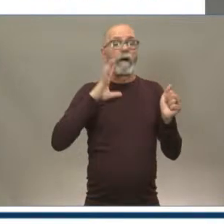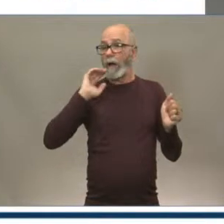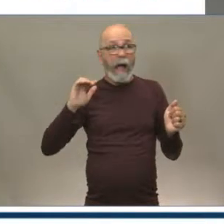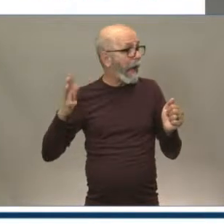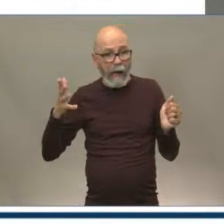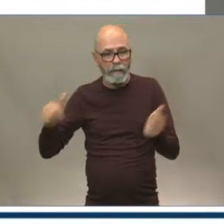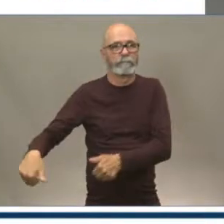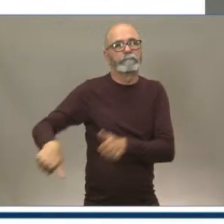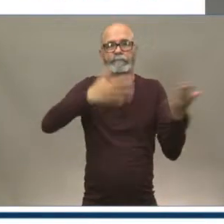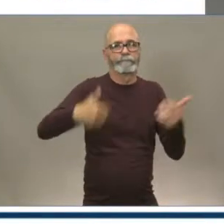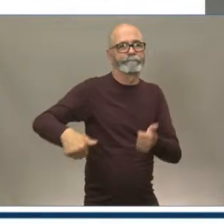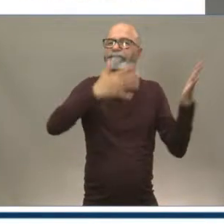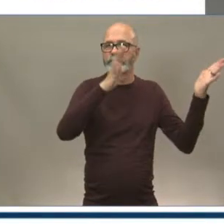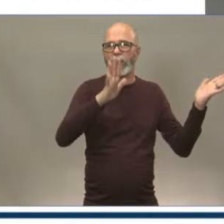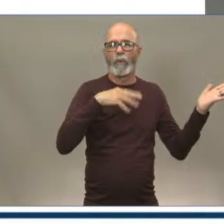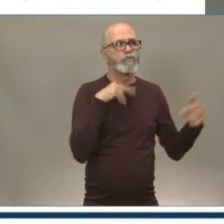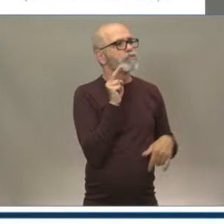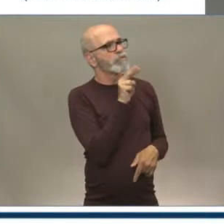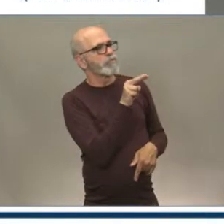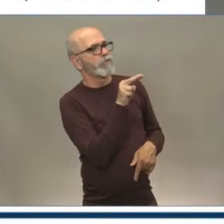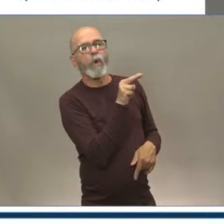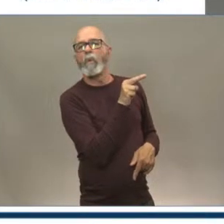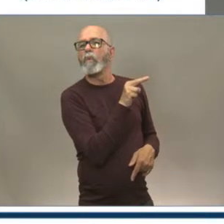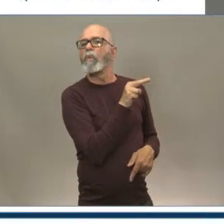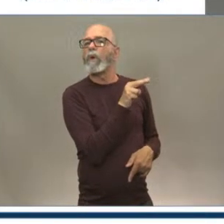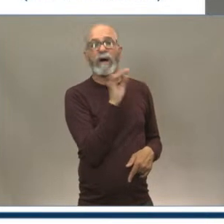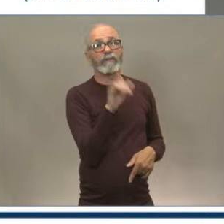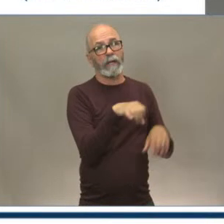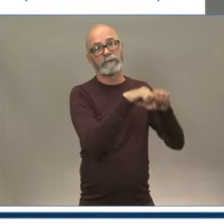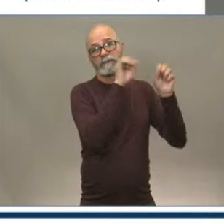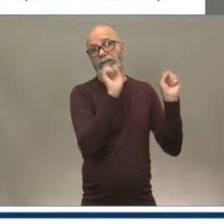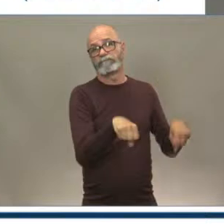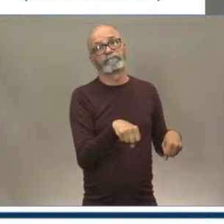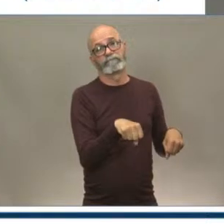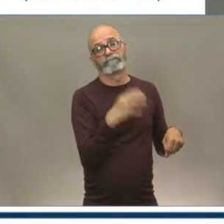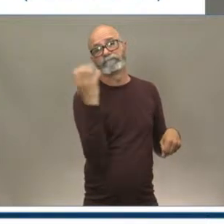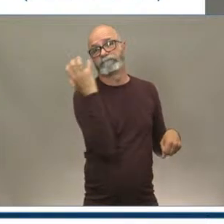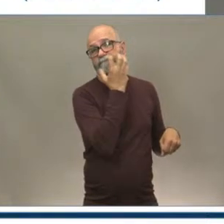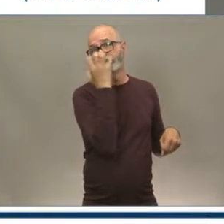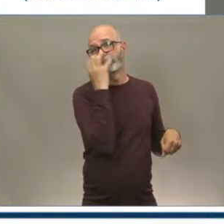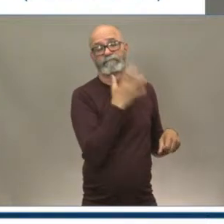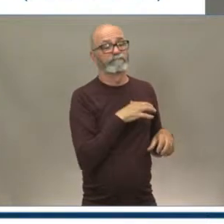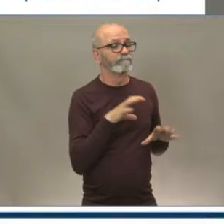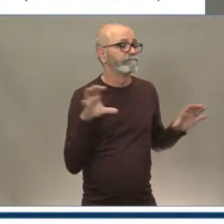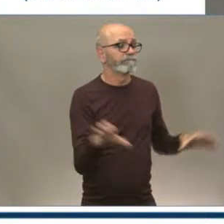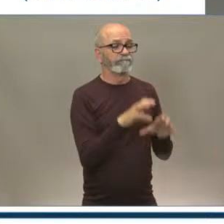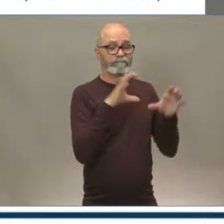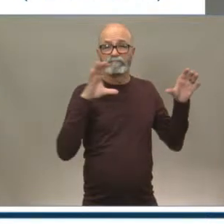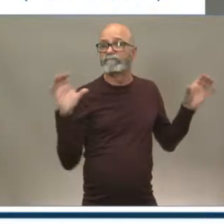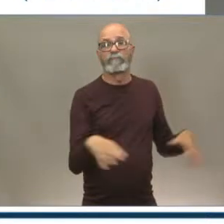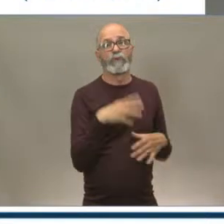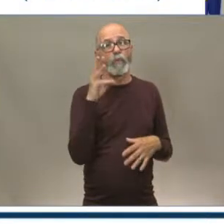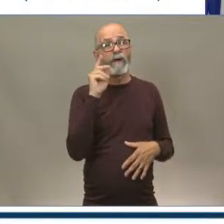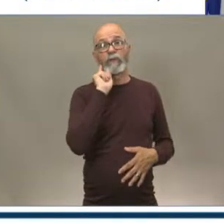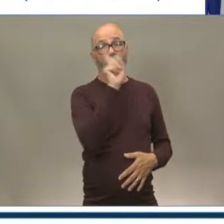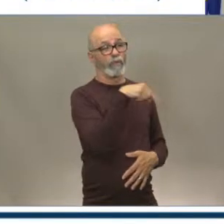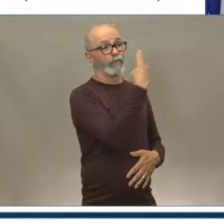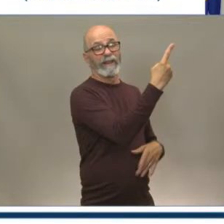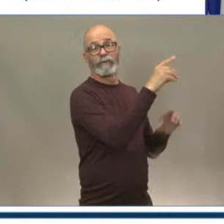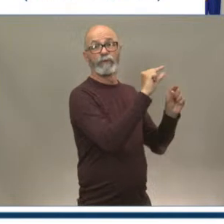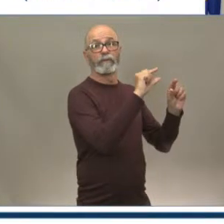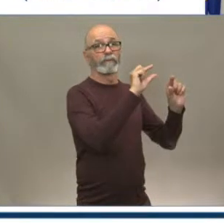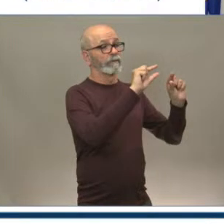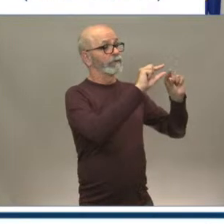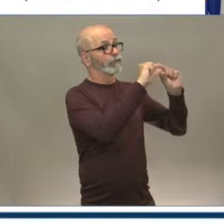to see actually how the system is working as it's meant to, as a single system. Go ahead with your follow-up,